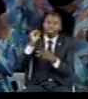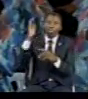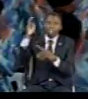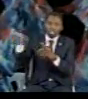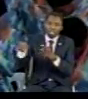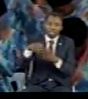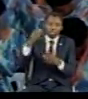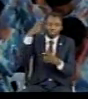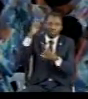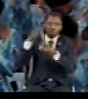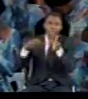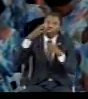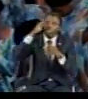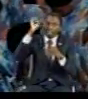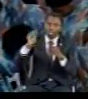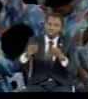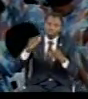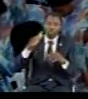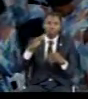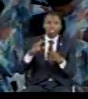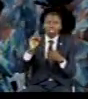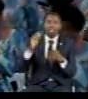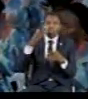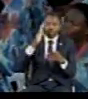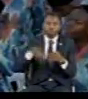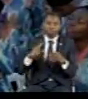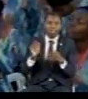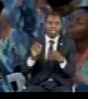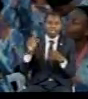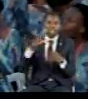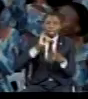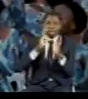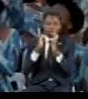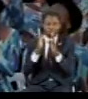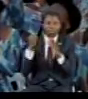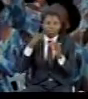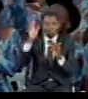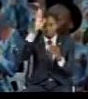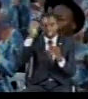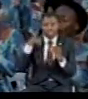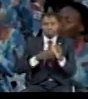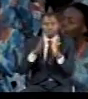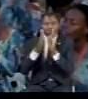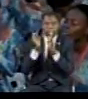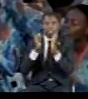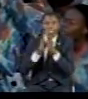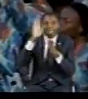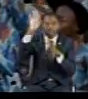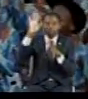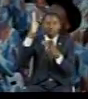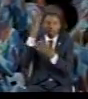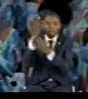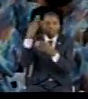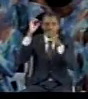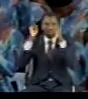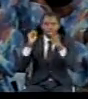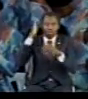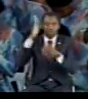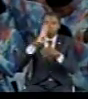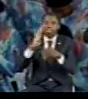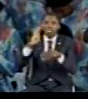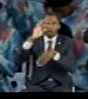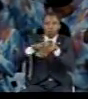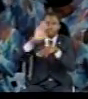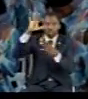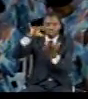evil one. Father, we're asking, O God, that your hand of power will be upon your chosen, that your hand of power will be upon your people, that